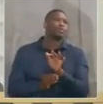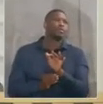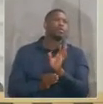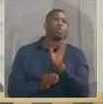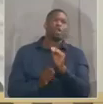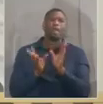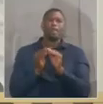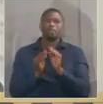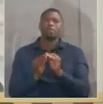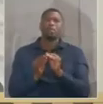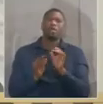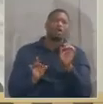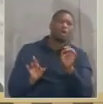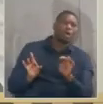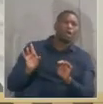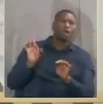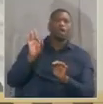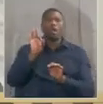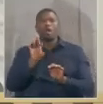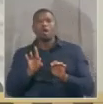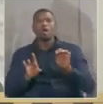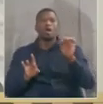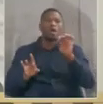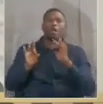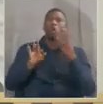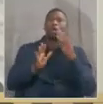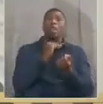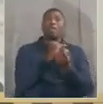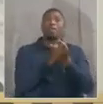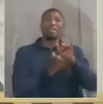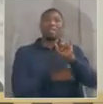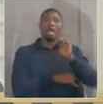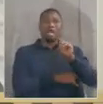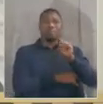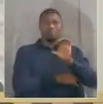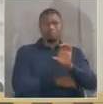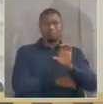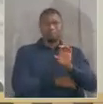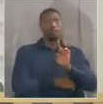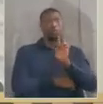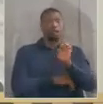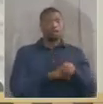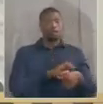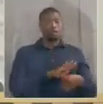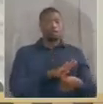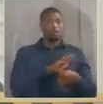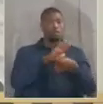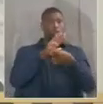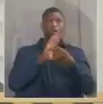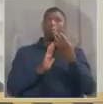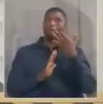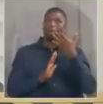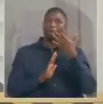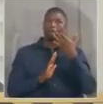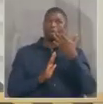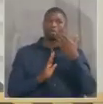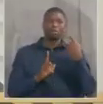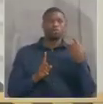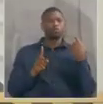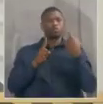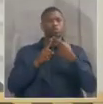now and again when there will be IMC, but most importantly, towards the end